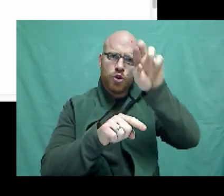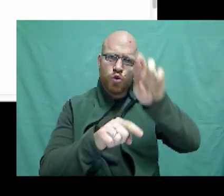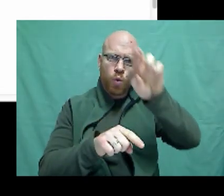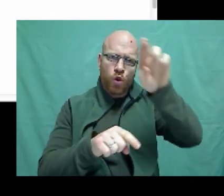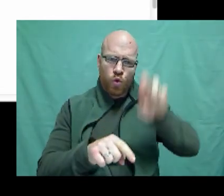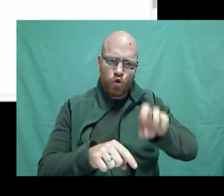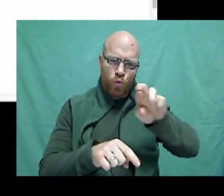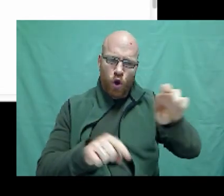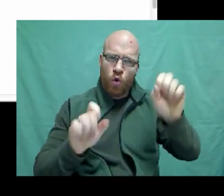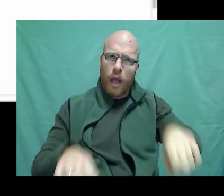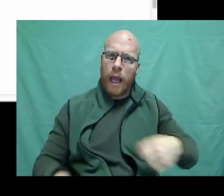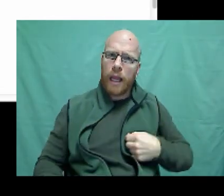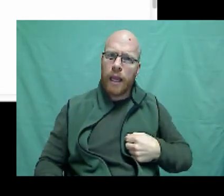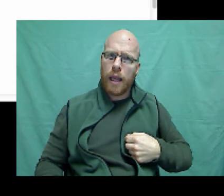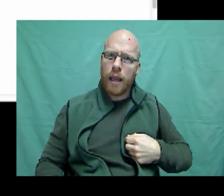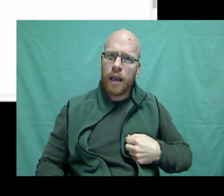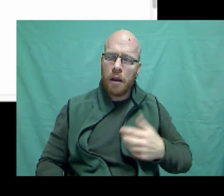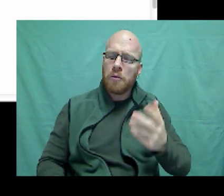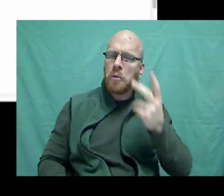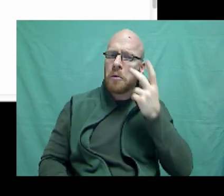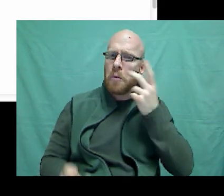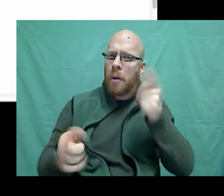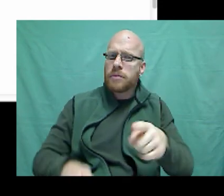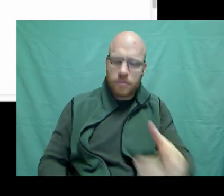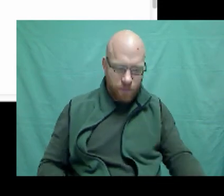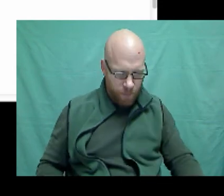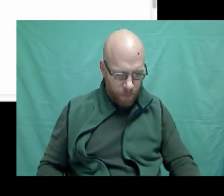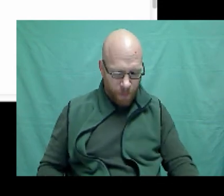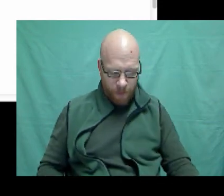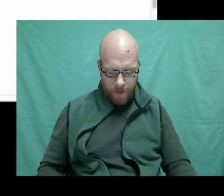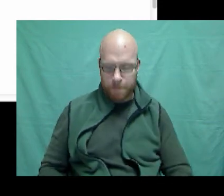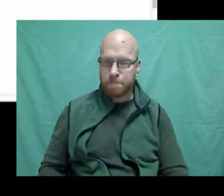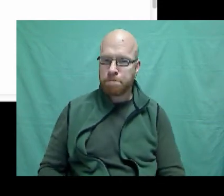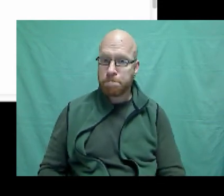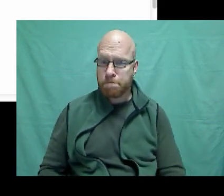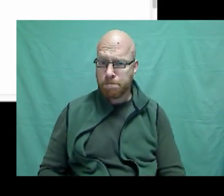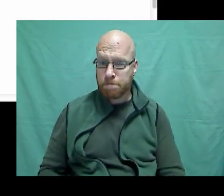root of 49 over the square root of 100. And we'll see what happens when we do that.